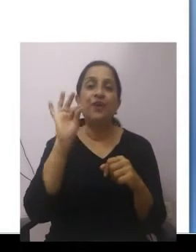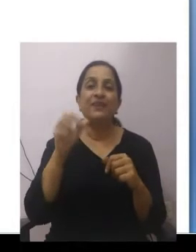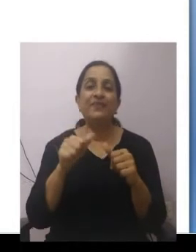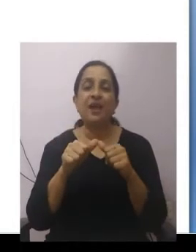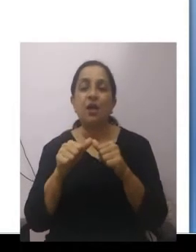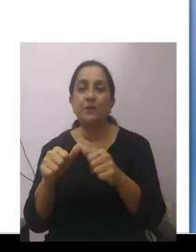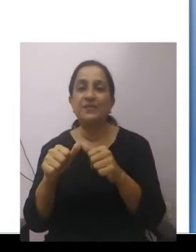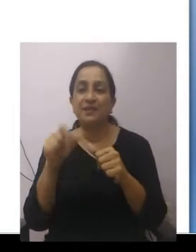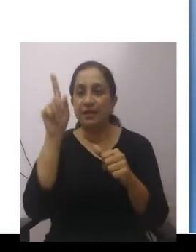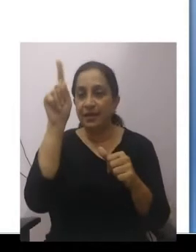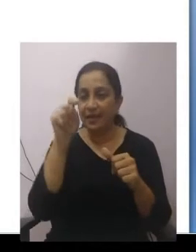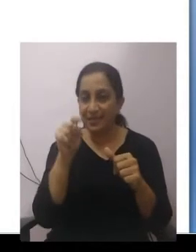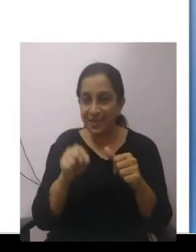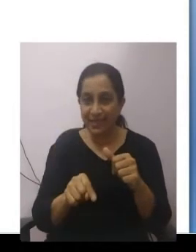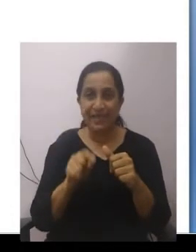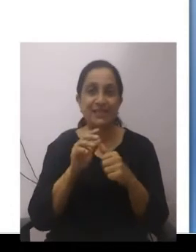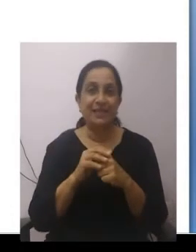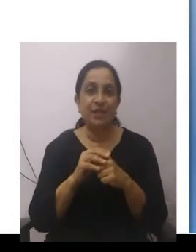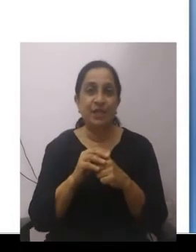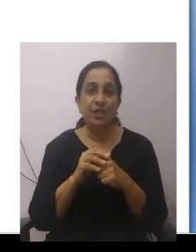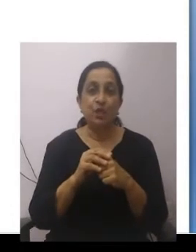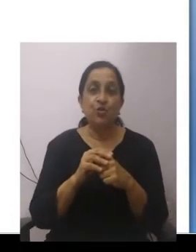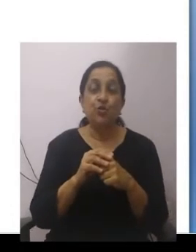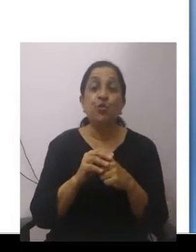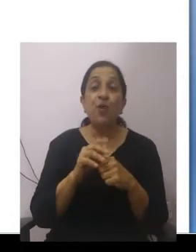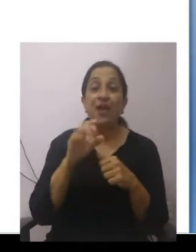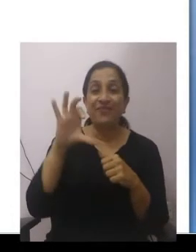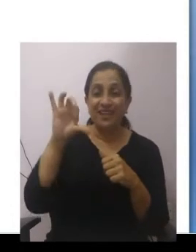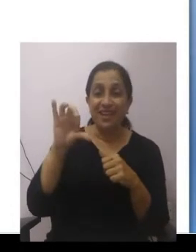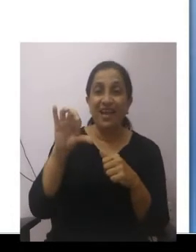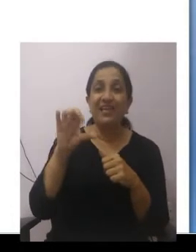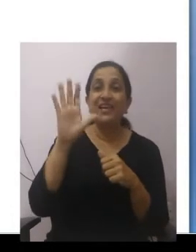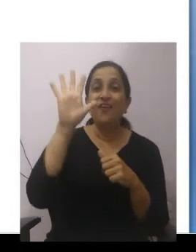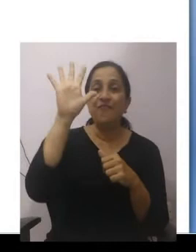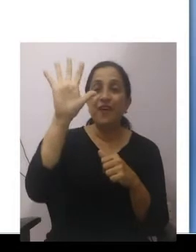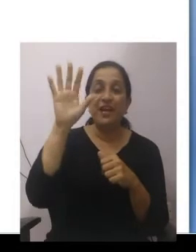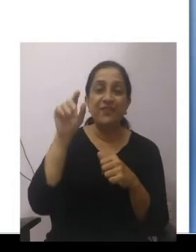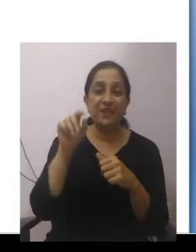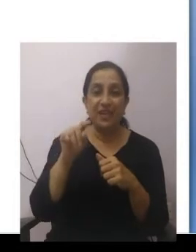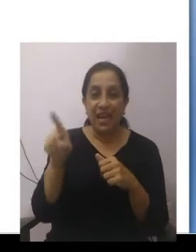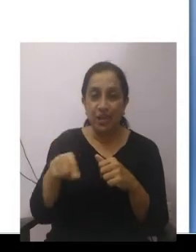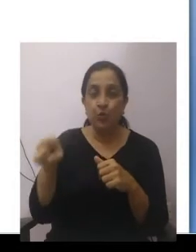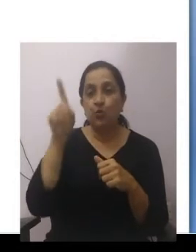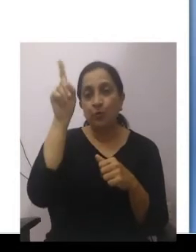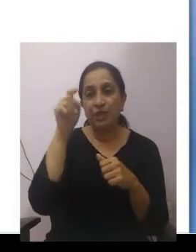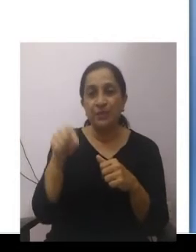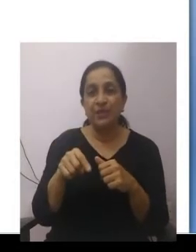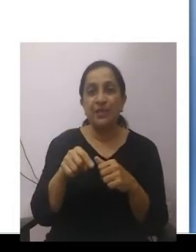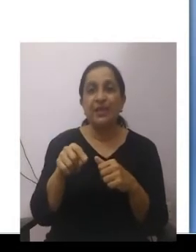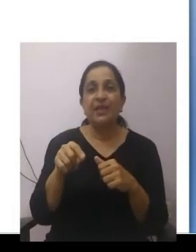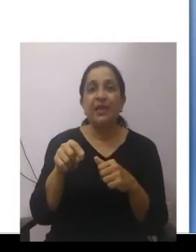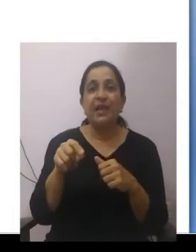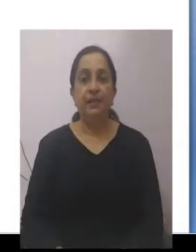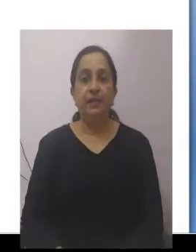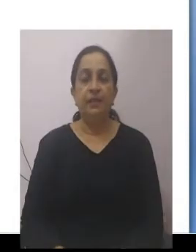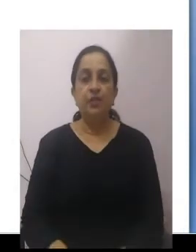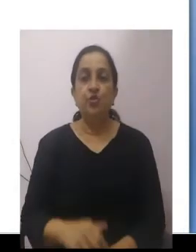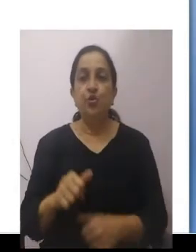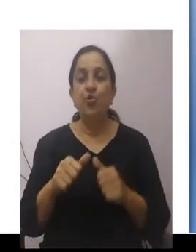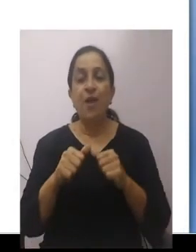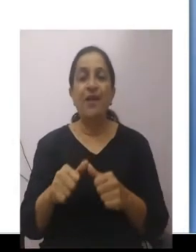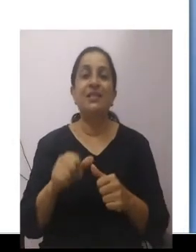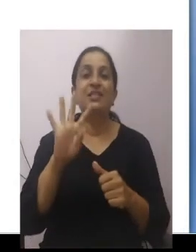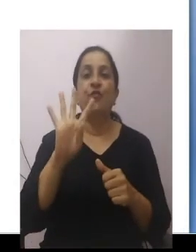this, then 9 5s are 9 2s are, and you have to always multiply it by pi, so many